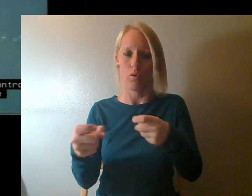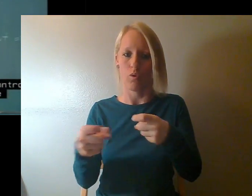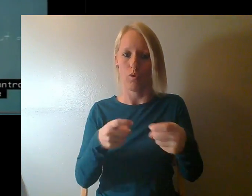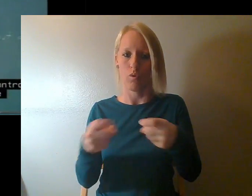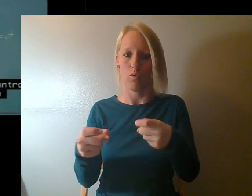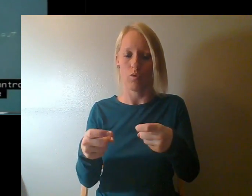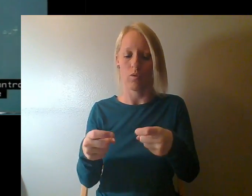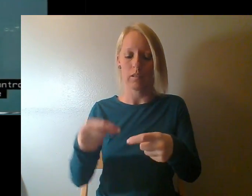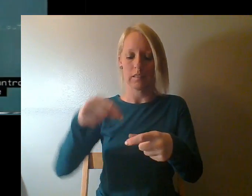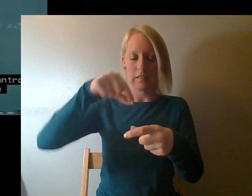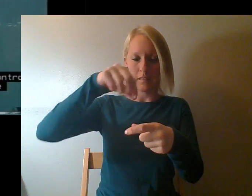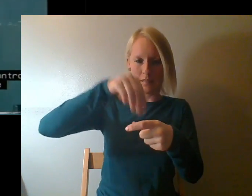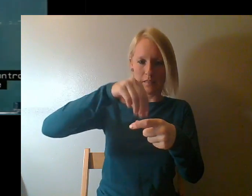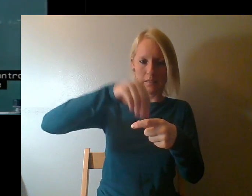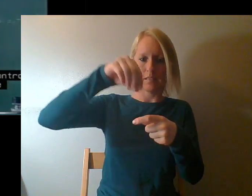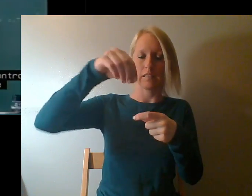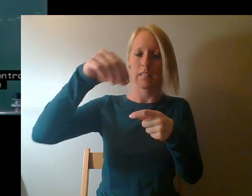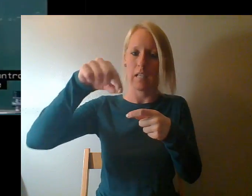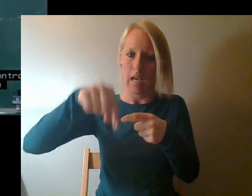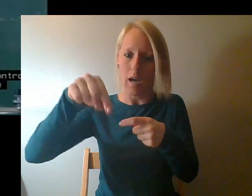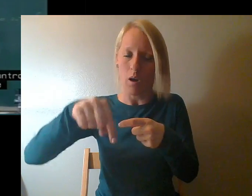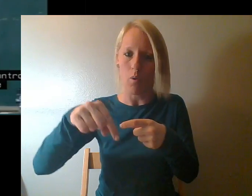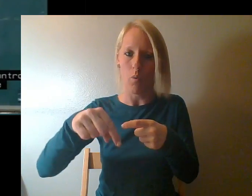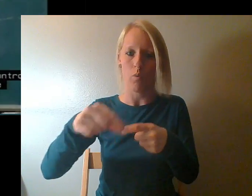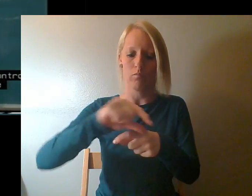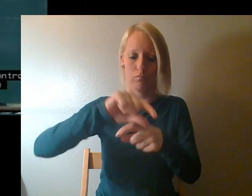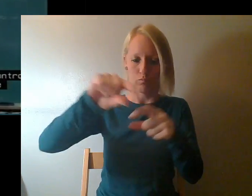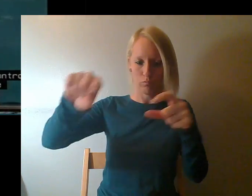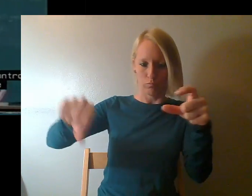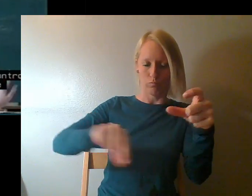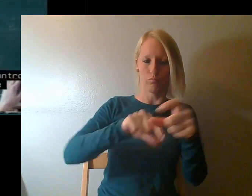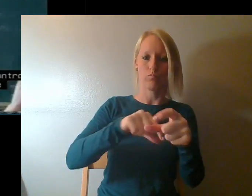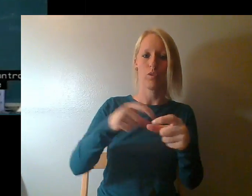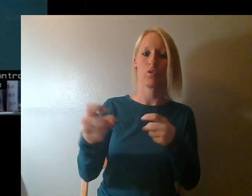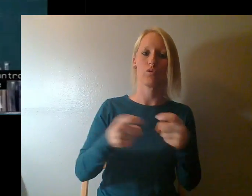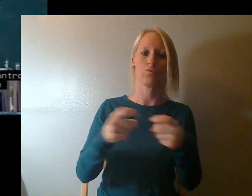of the cell. All right.